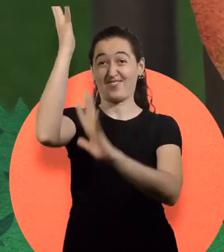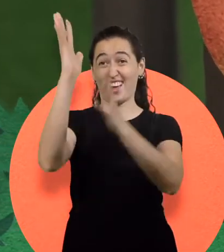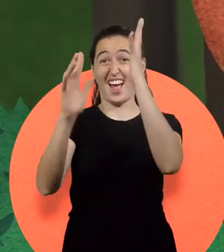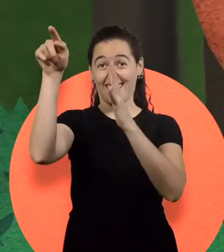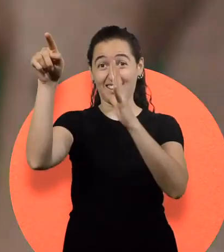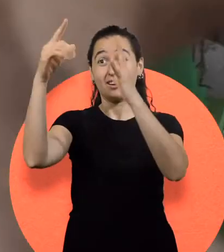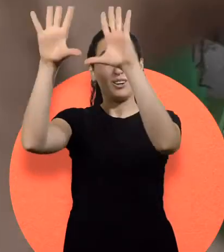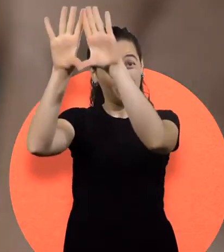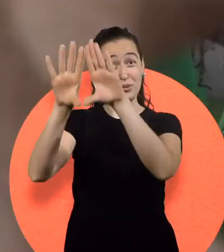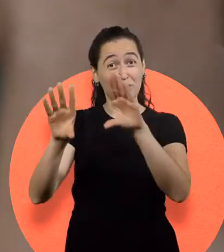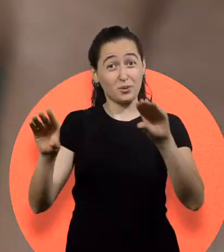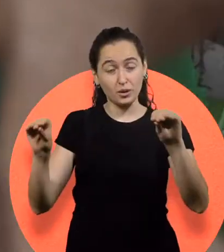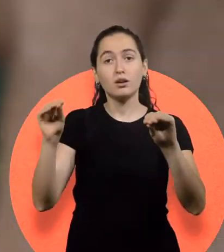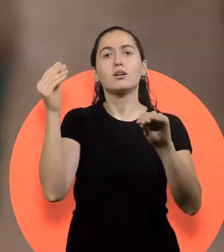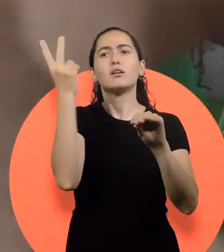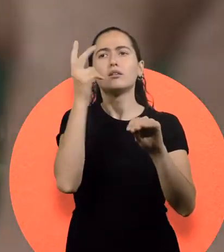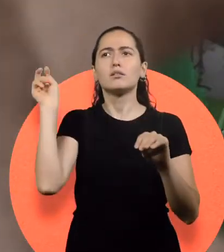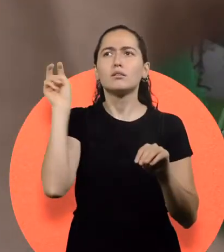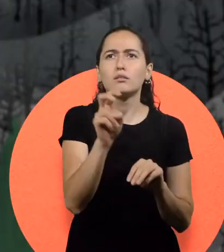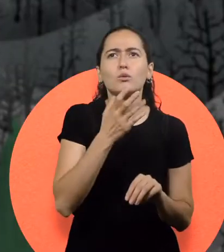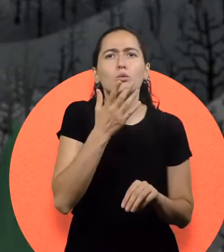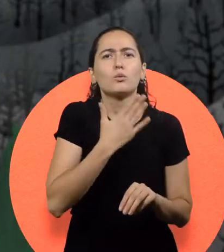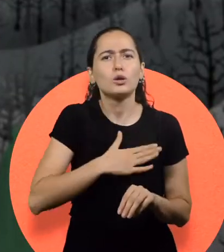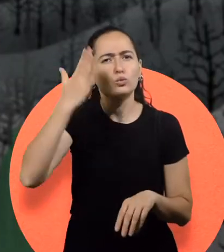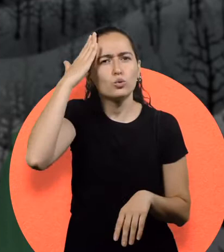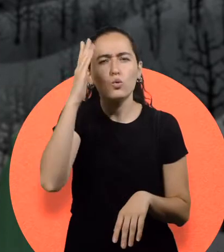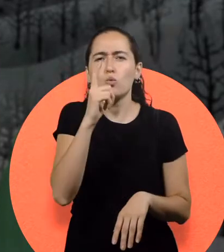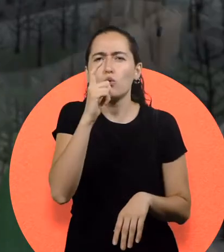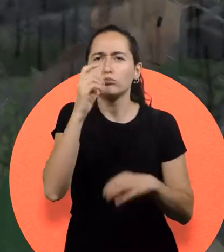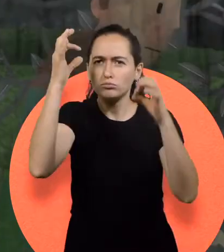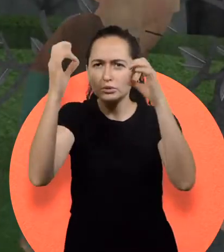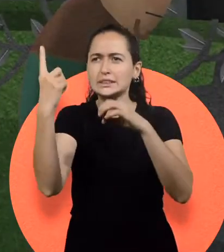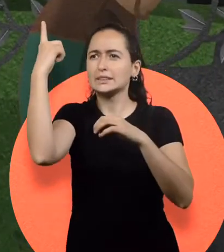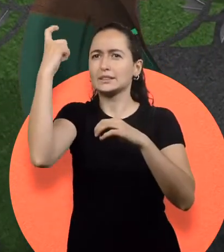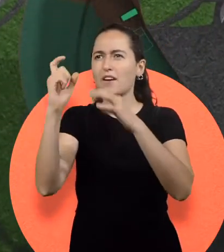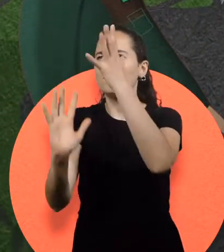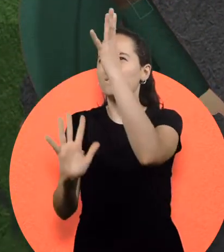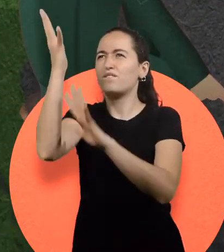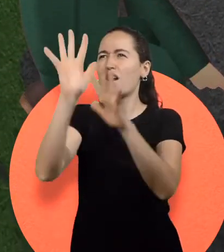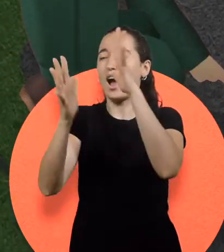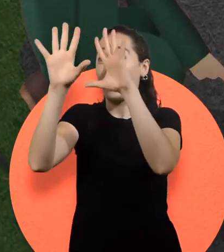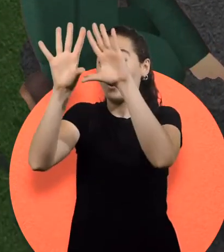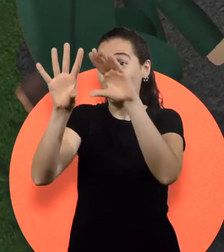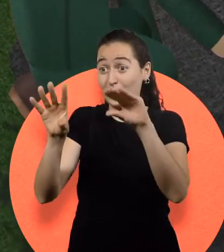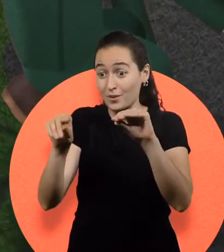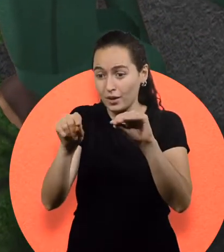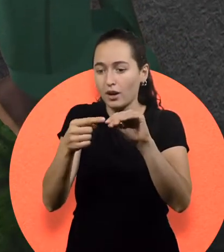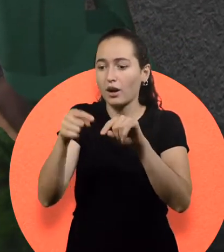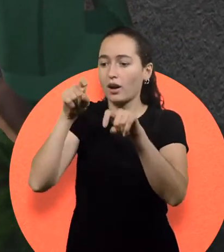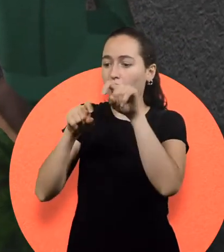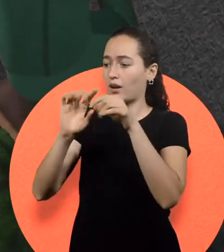has been put out. They're specialized in finding out what caused the fire. They work with the fire and